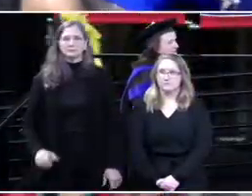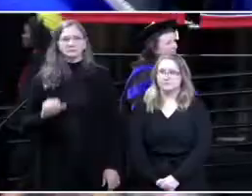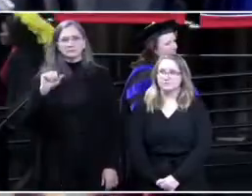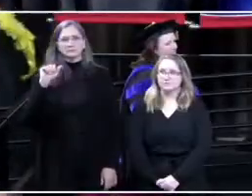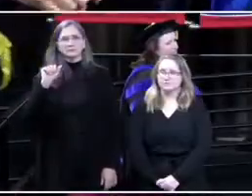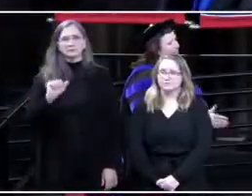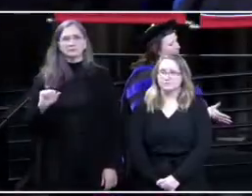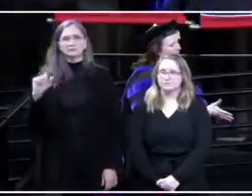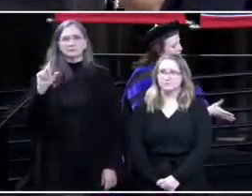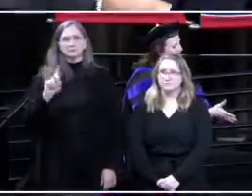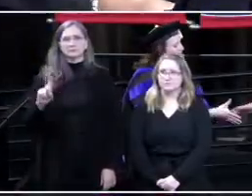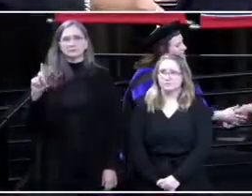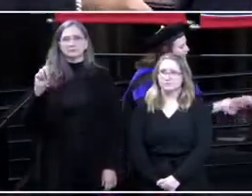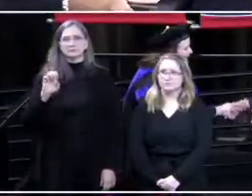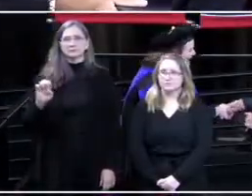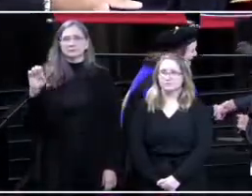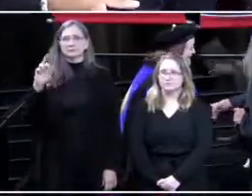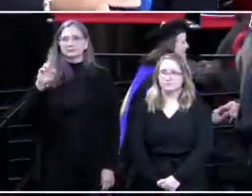Annabelle Elizabeth Rose.